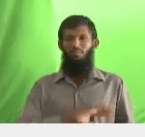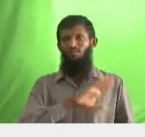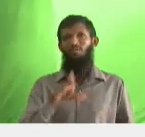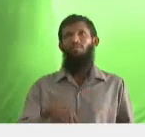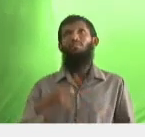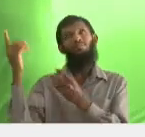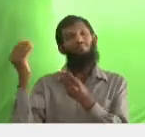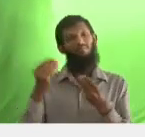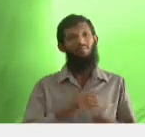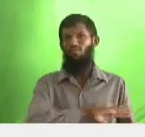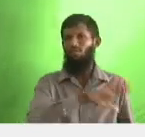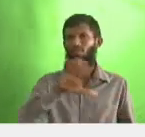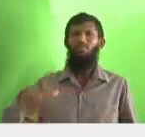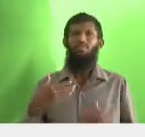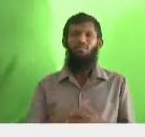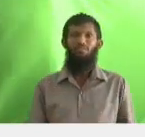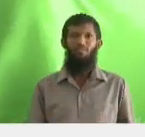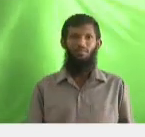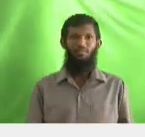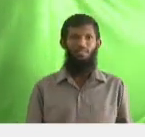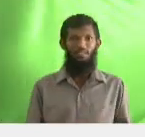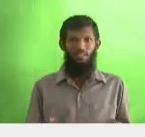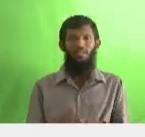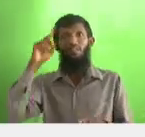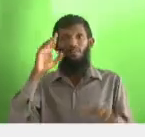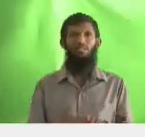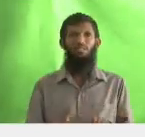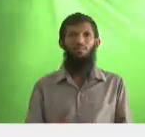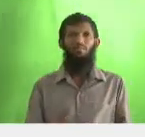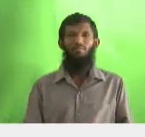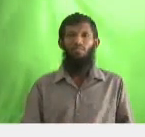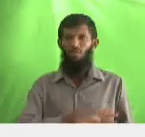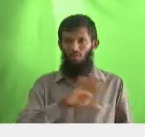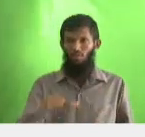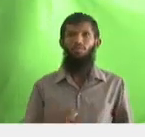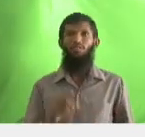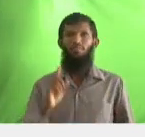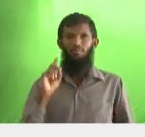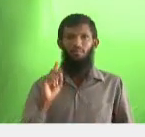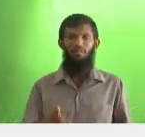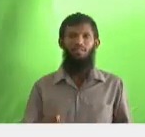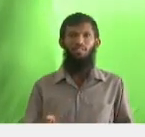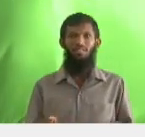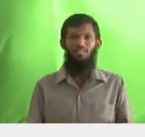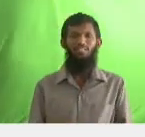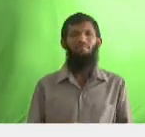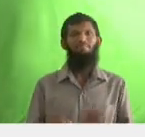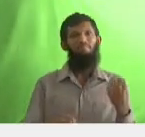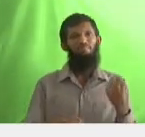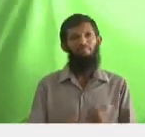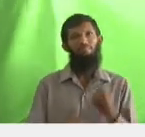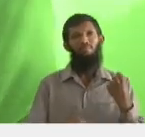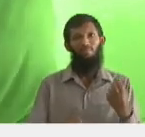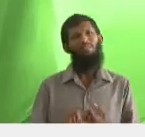It is part of the divine plan of the Almighty that He has ensured that every one of us will have to